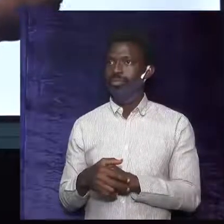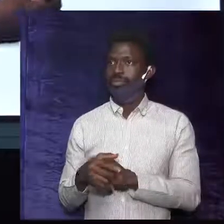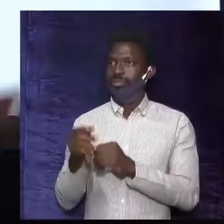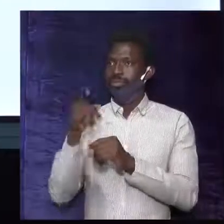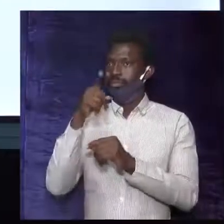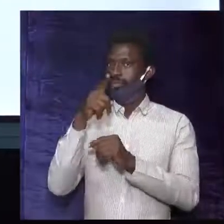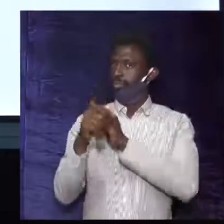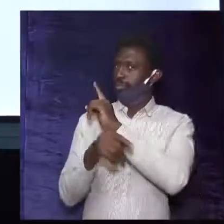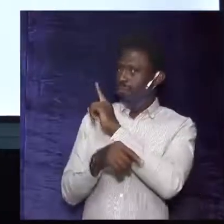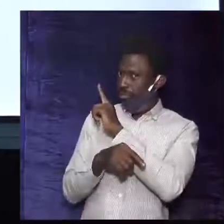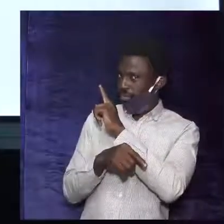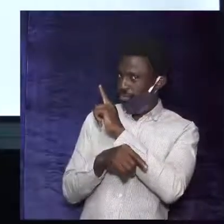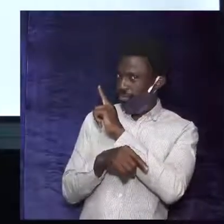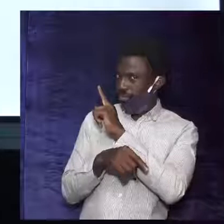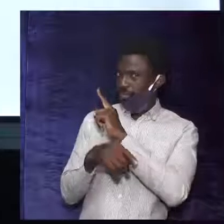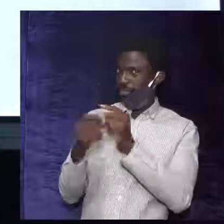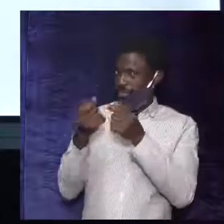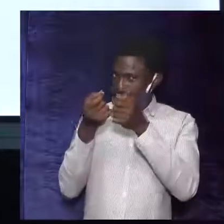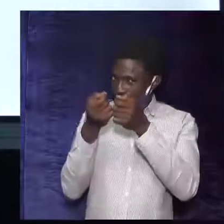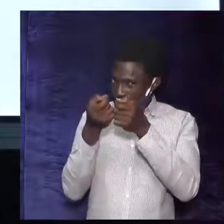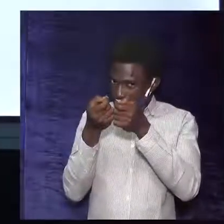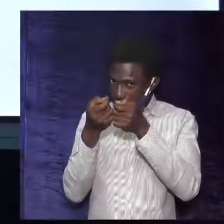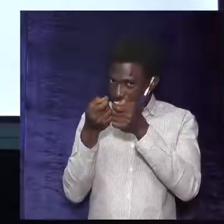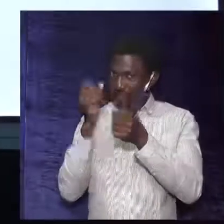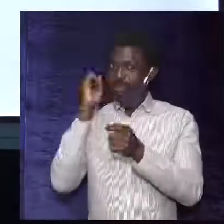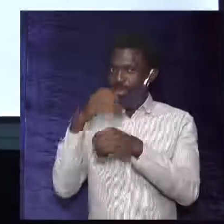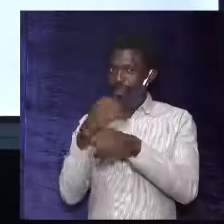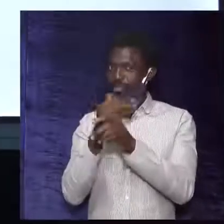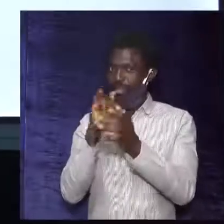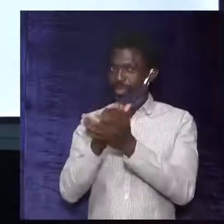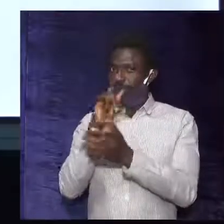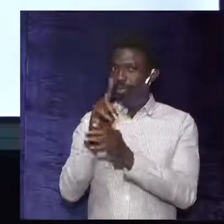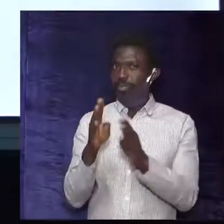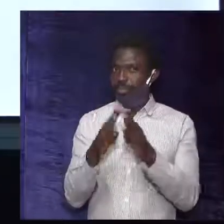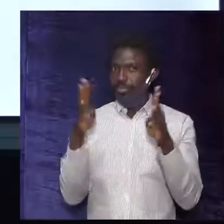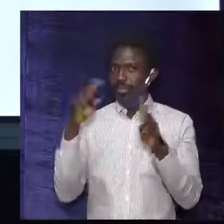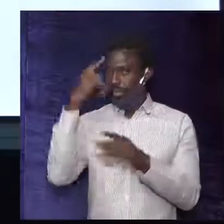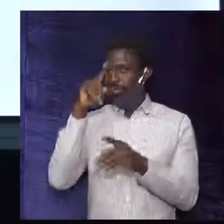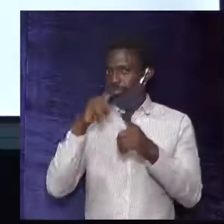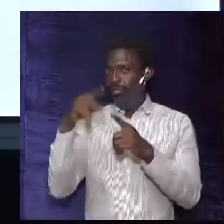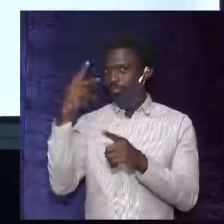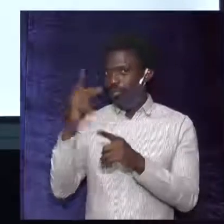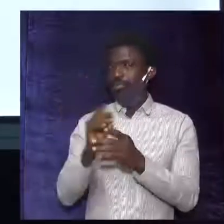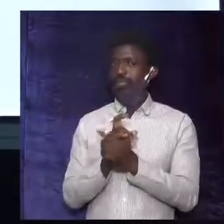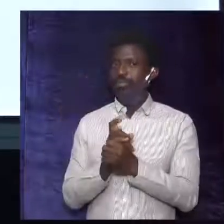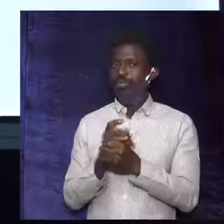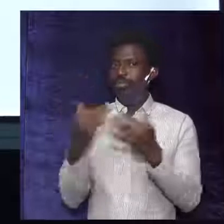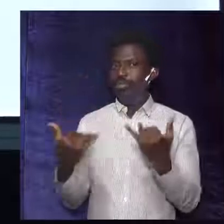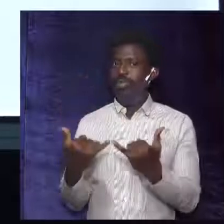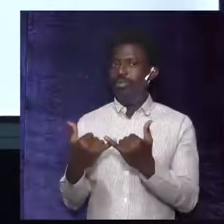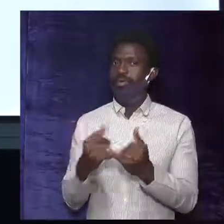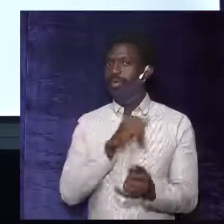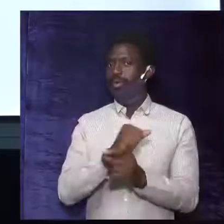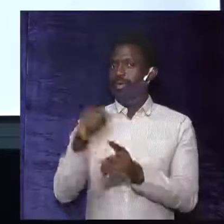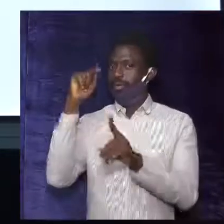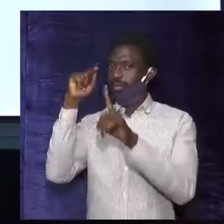And this is another point. But I'm sure that you can't see them because they are too small. I only make this one big because I want you to be able to see what I'm talking